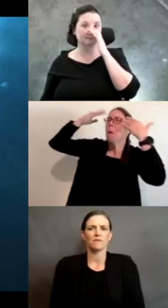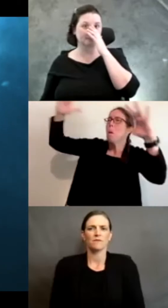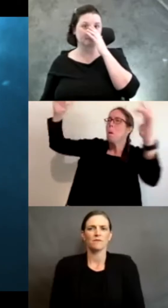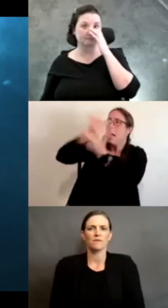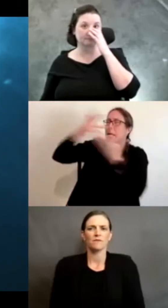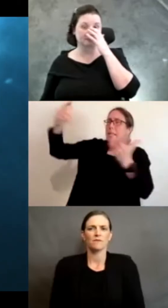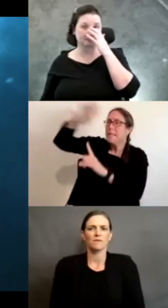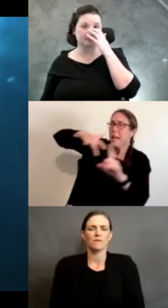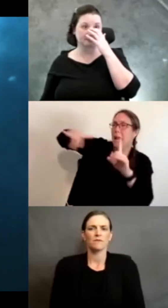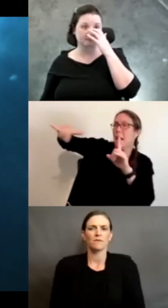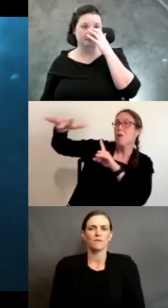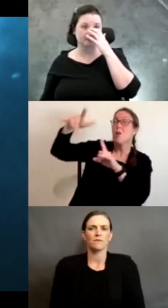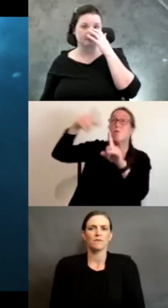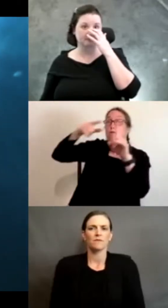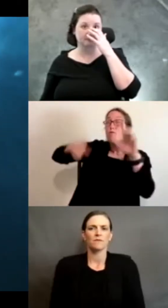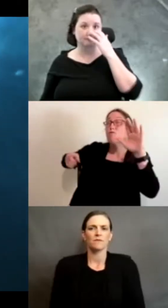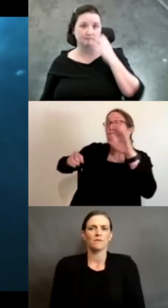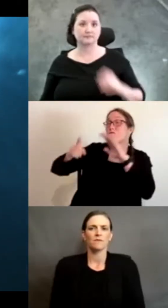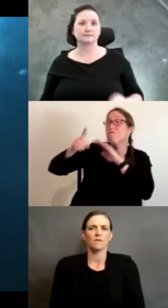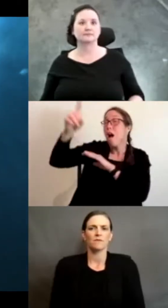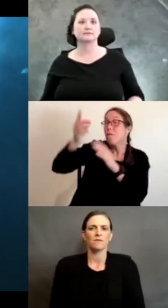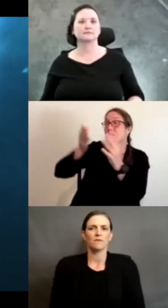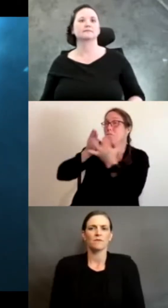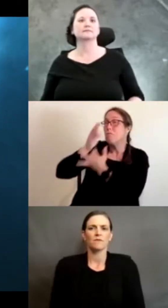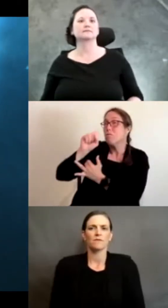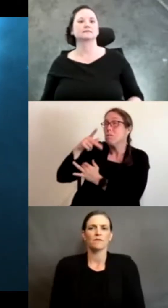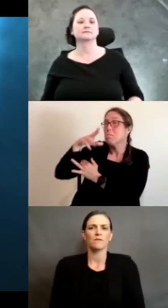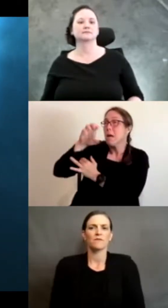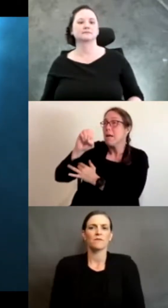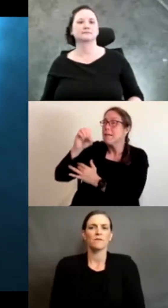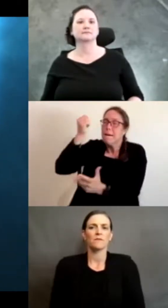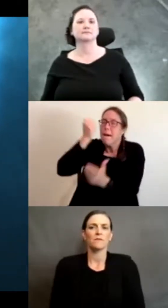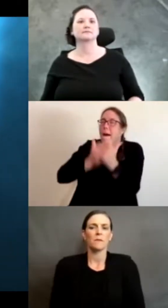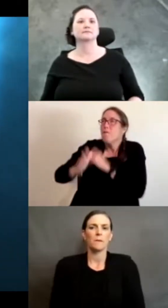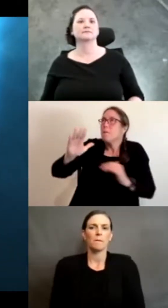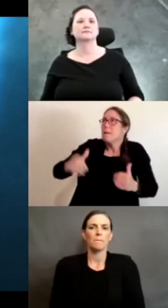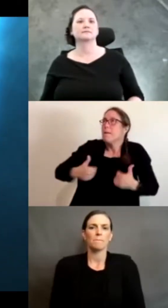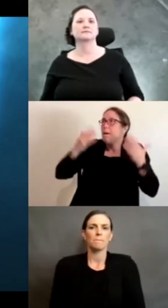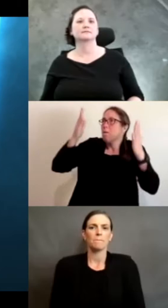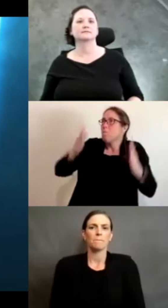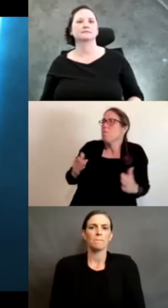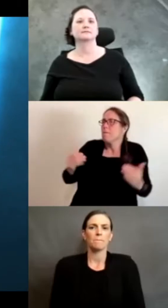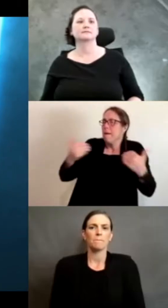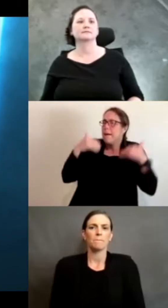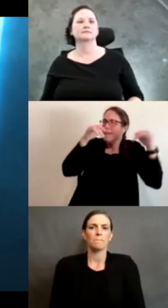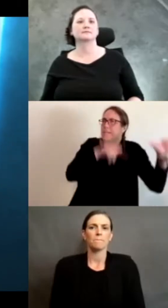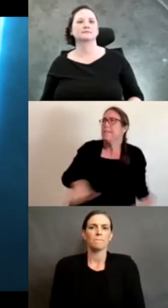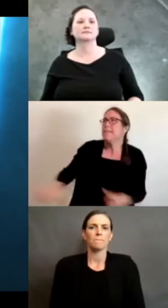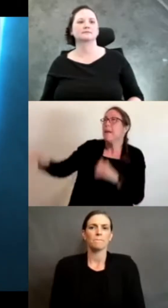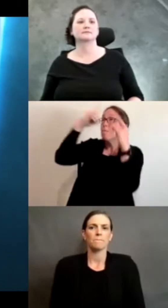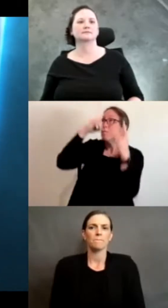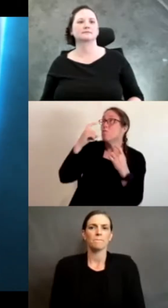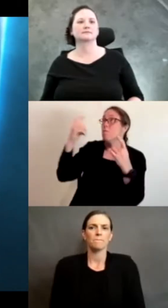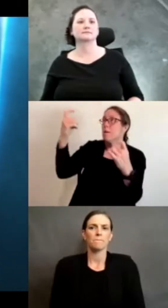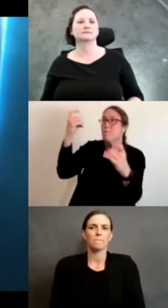the dream of every young person throughout the universe. Right? How can it not